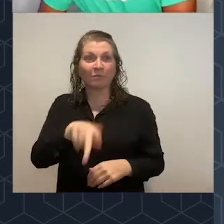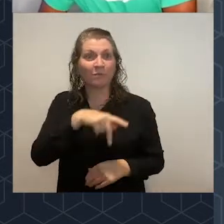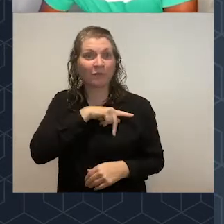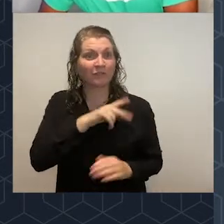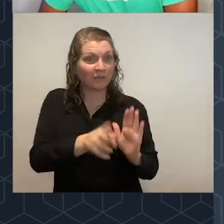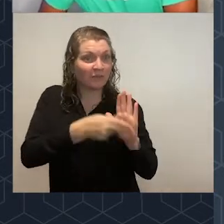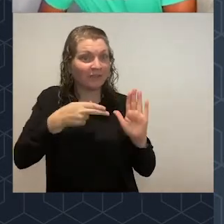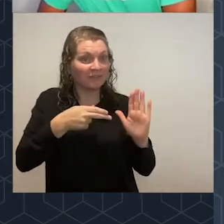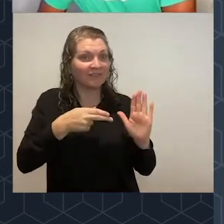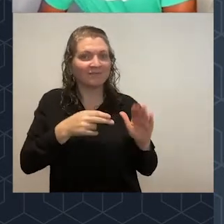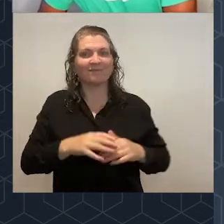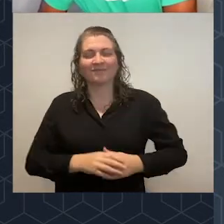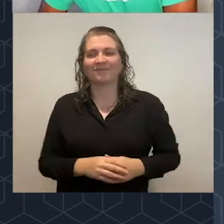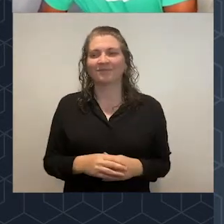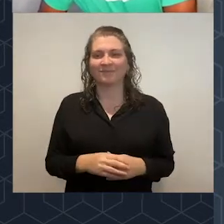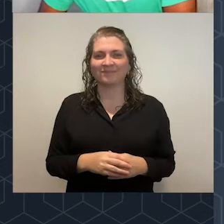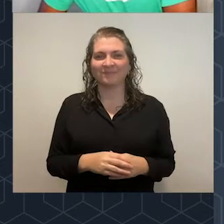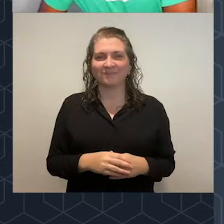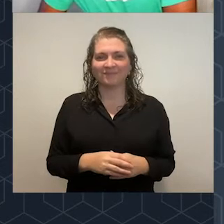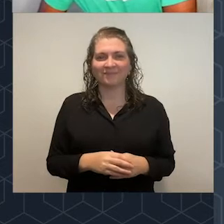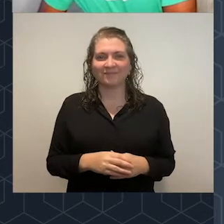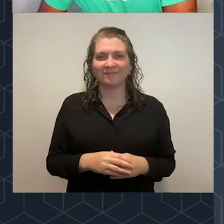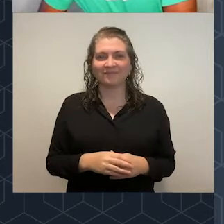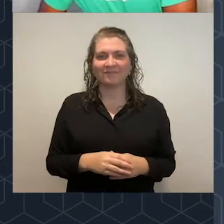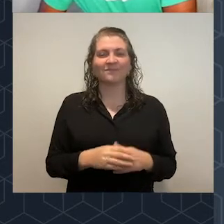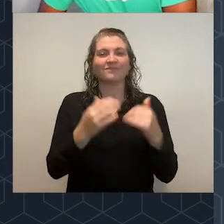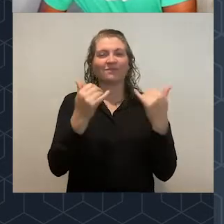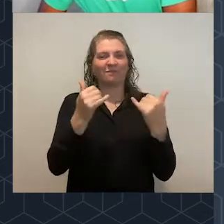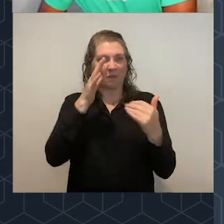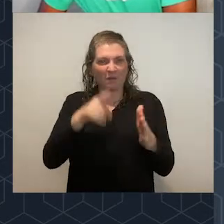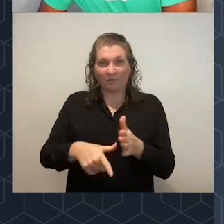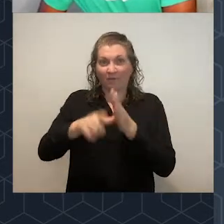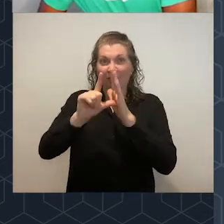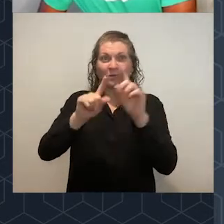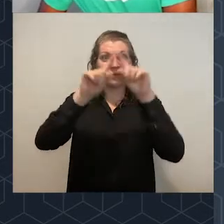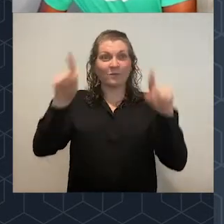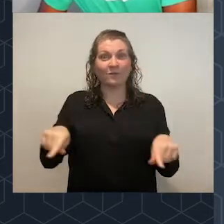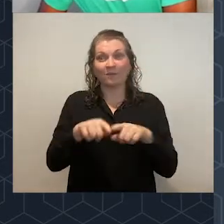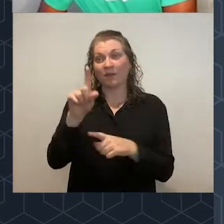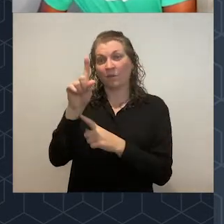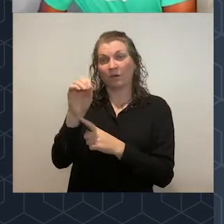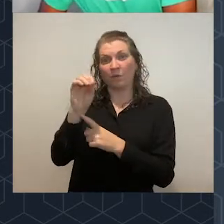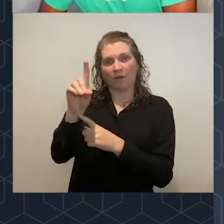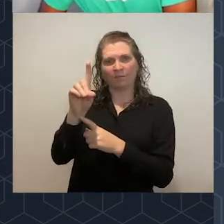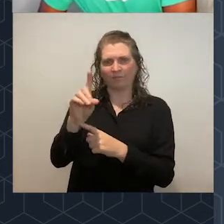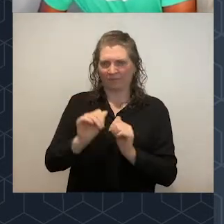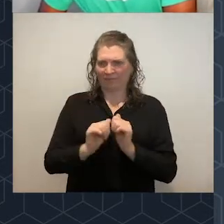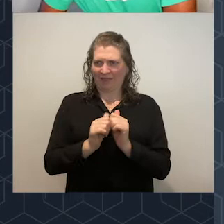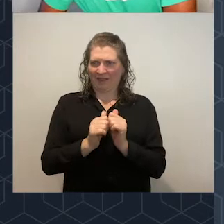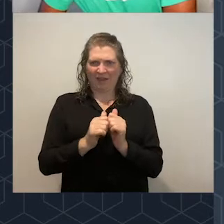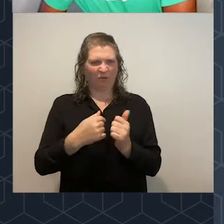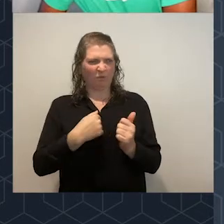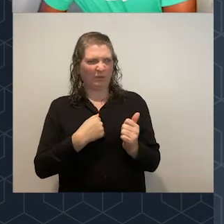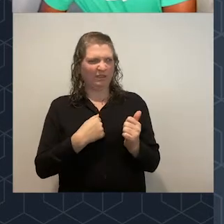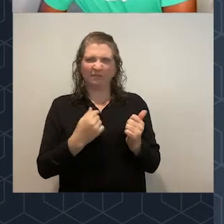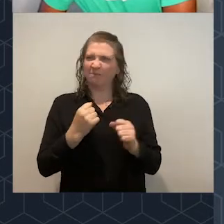candidates. For the first part of the session, I'll be going over Resume 101 best practices, as well as your personal brand, how to raise